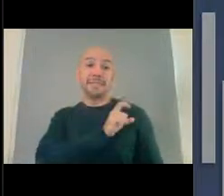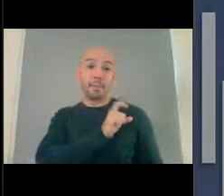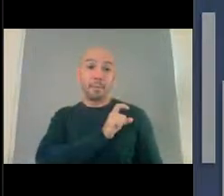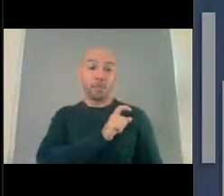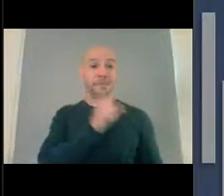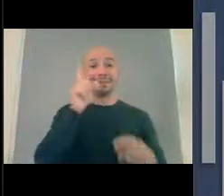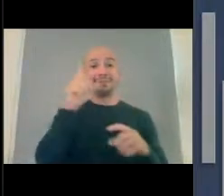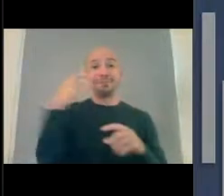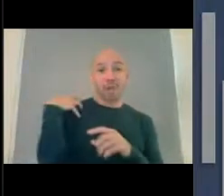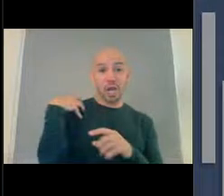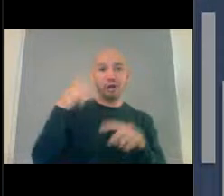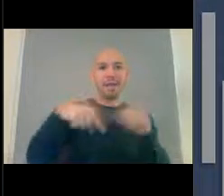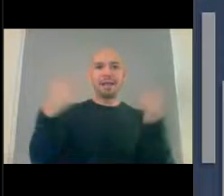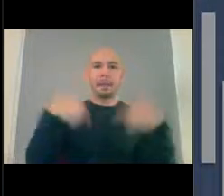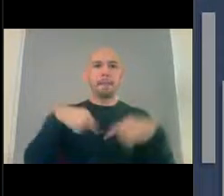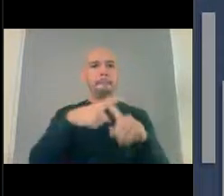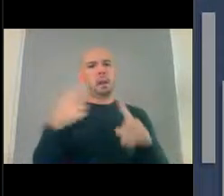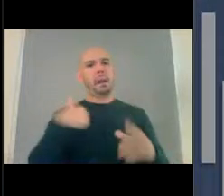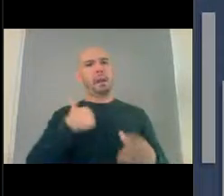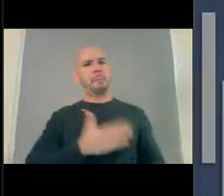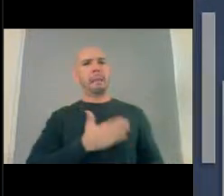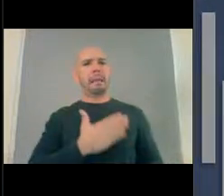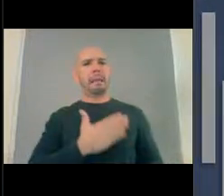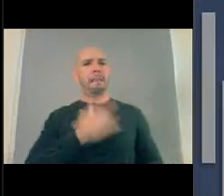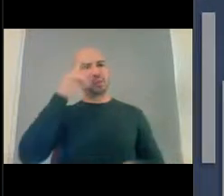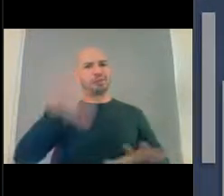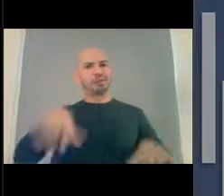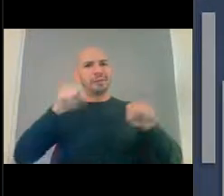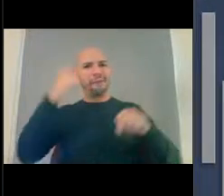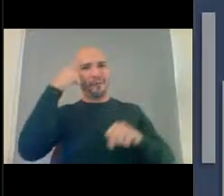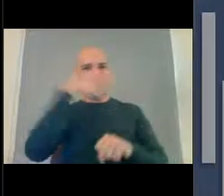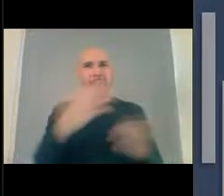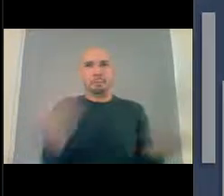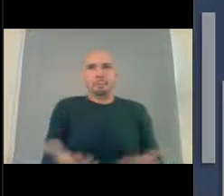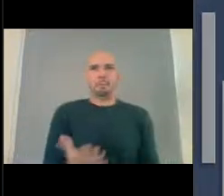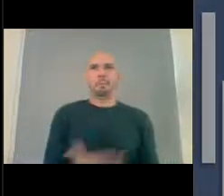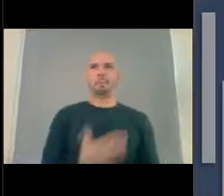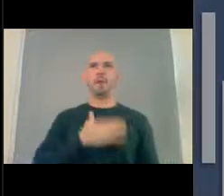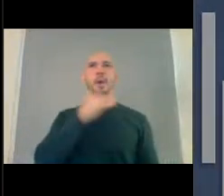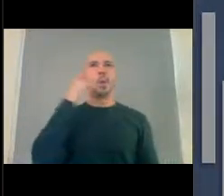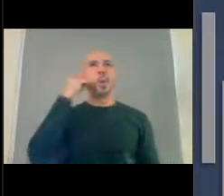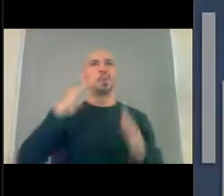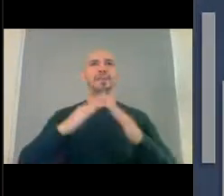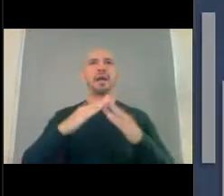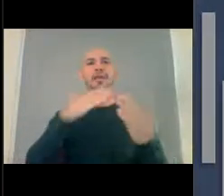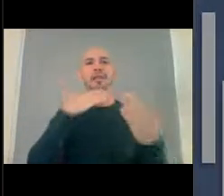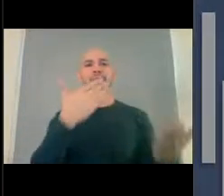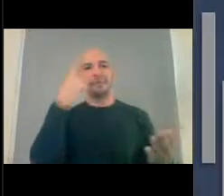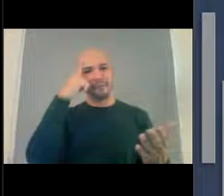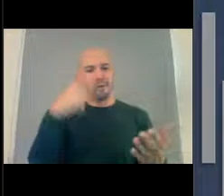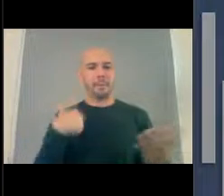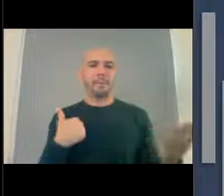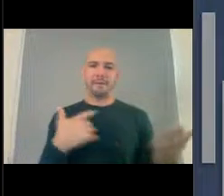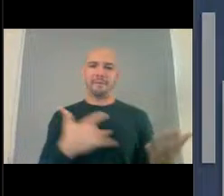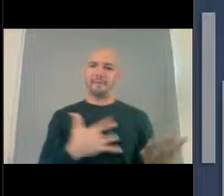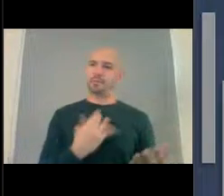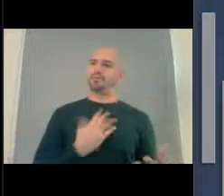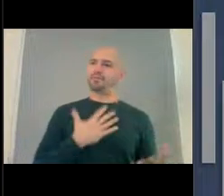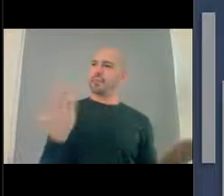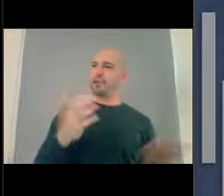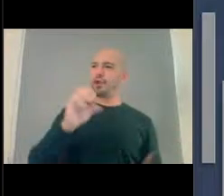but i'm happy to be able to fill in for him in my hometown so thanks for for having me here in san jose um i'd like to start on